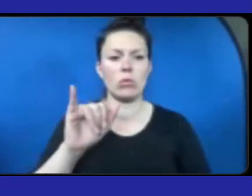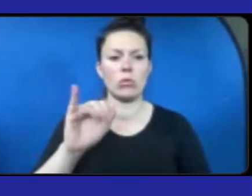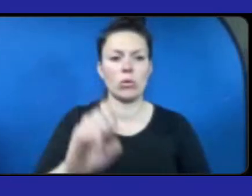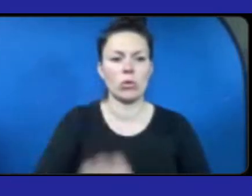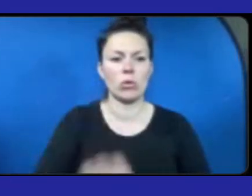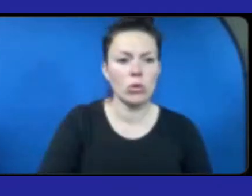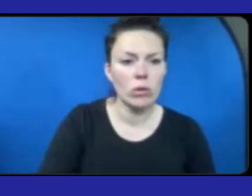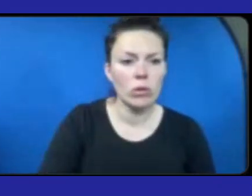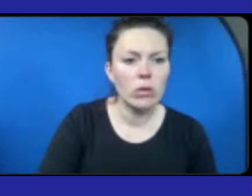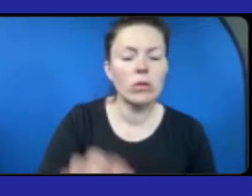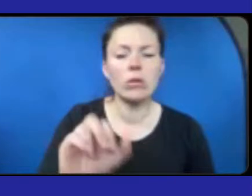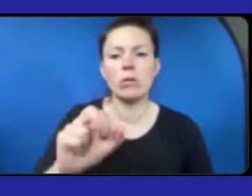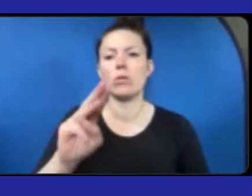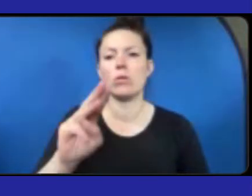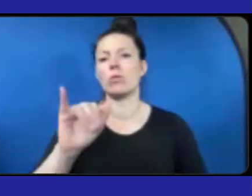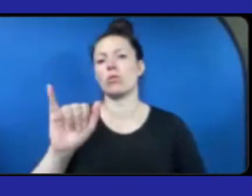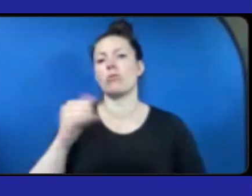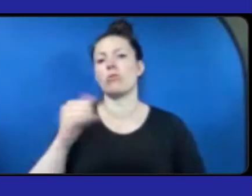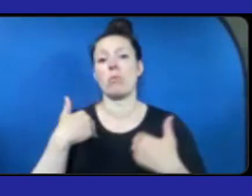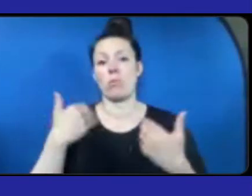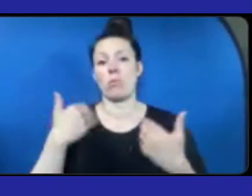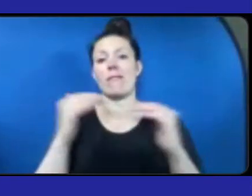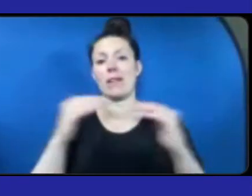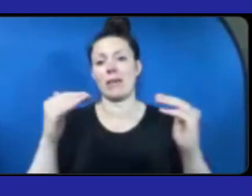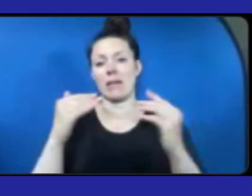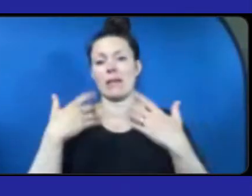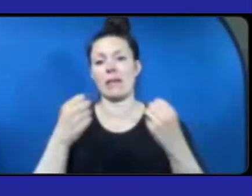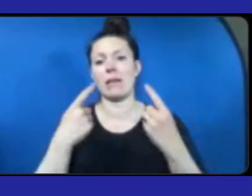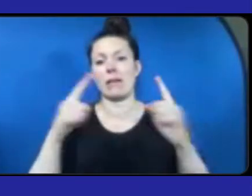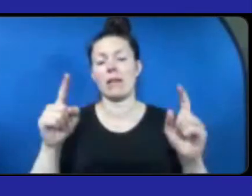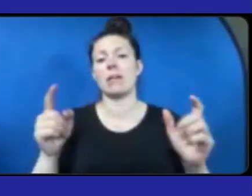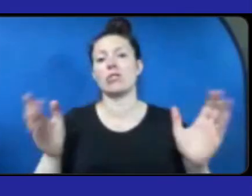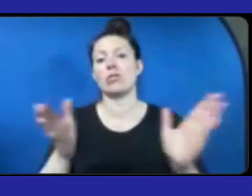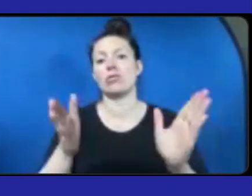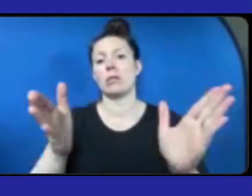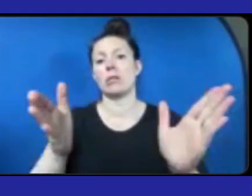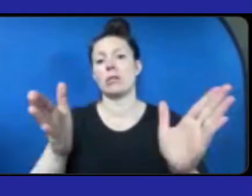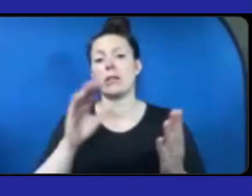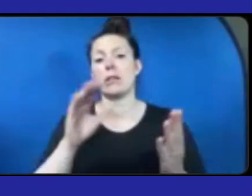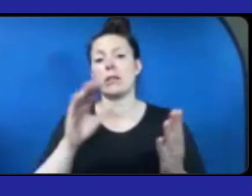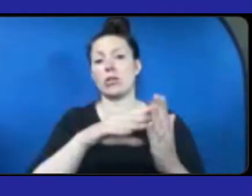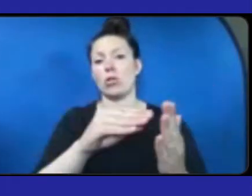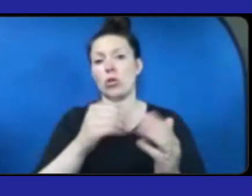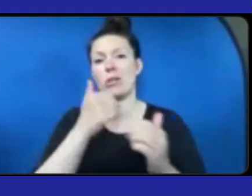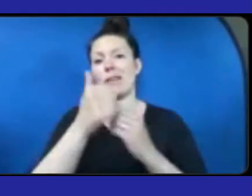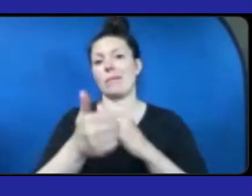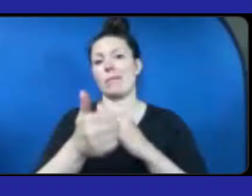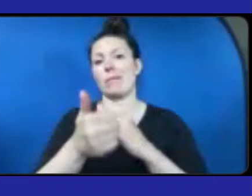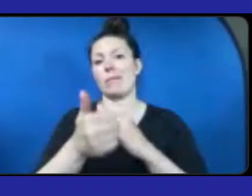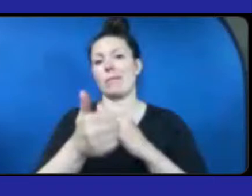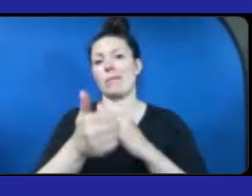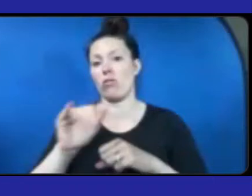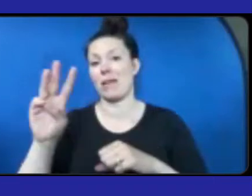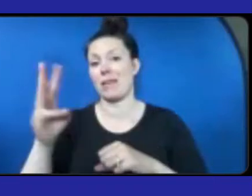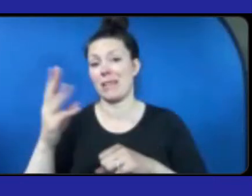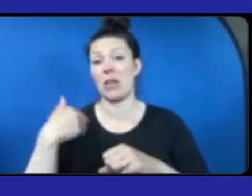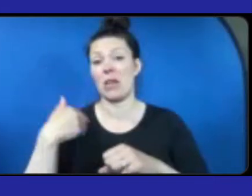a successful health equity program titled Promoting Your Health During and Beyond the Pandemic on May 6th, where we had over